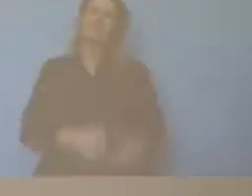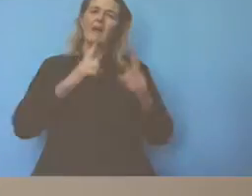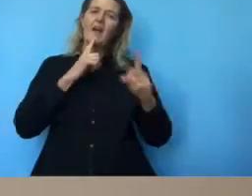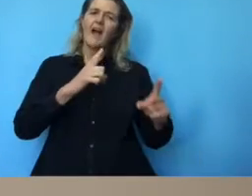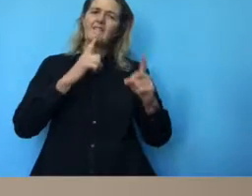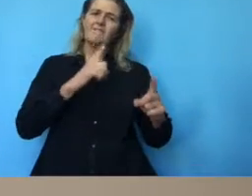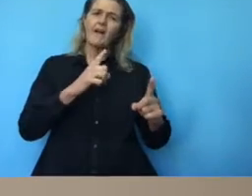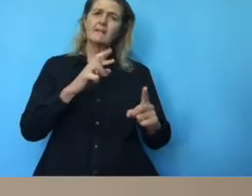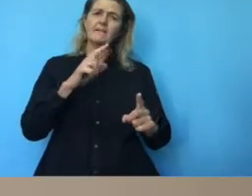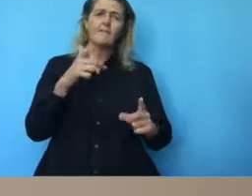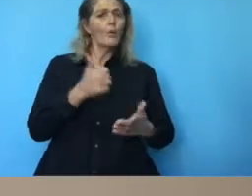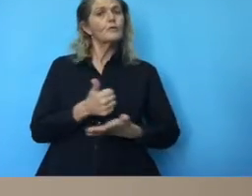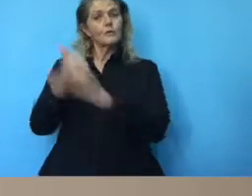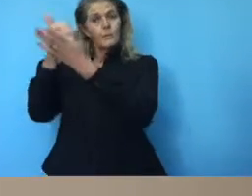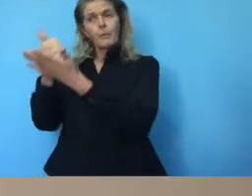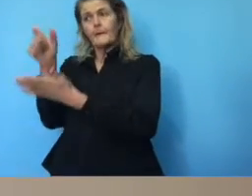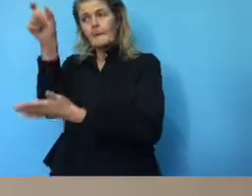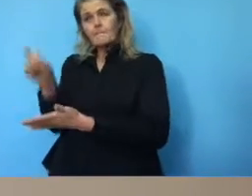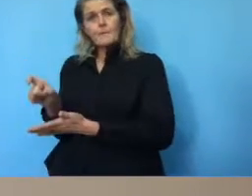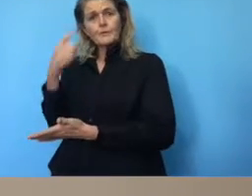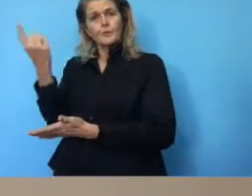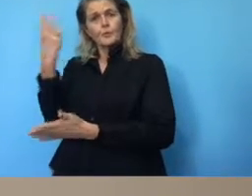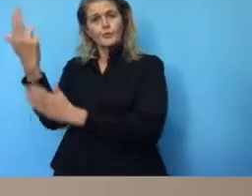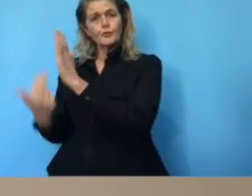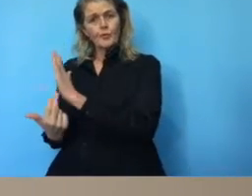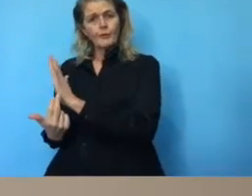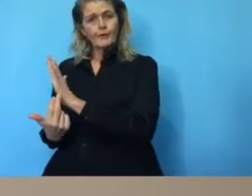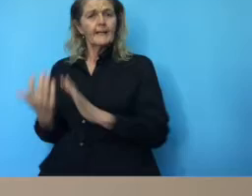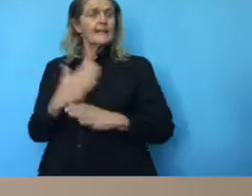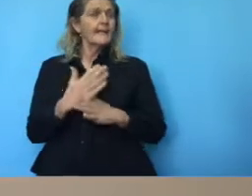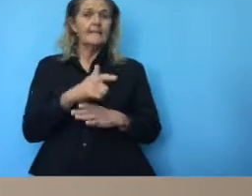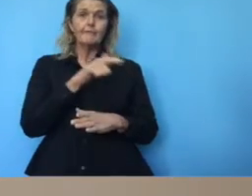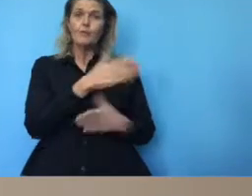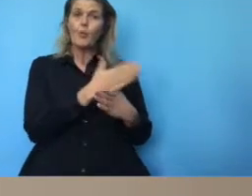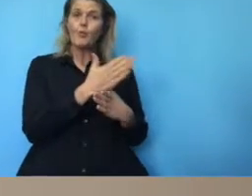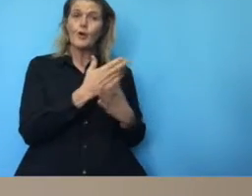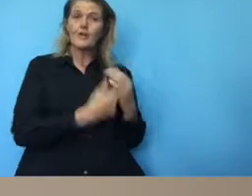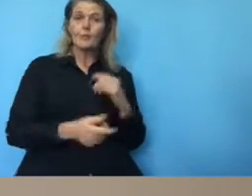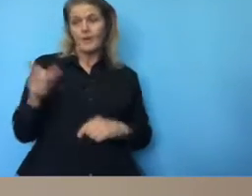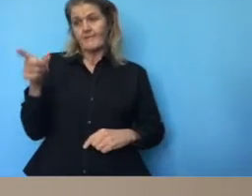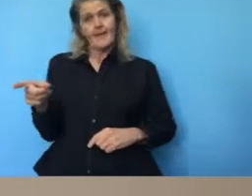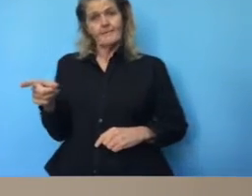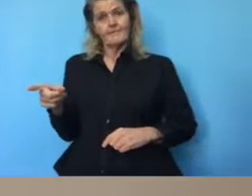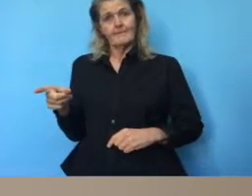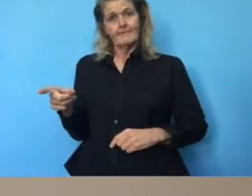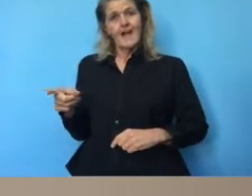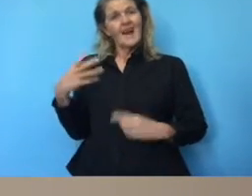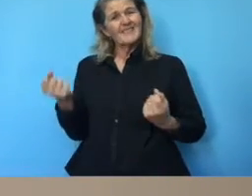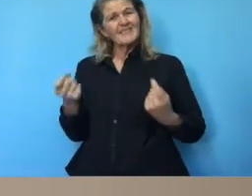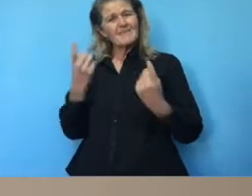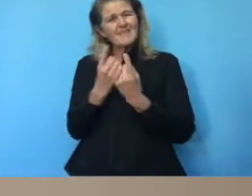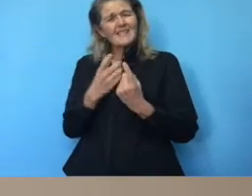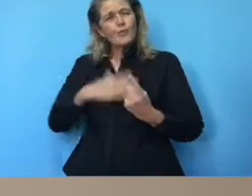Tips on supporting an artist. If you're working with someone in support for them, there's a couple of things that's just really good to be mindful of